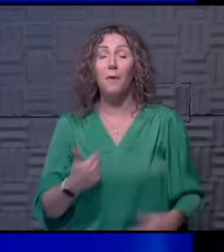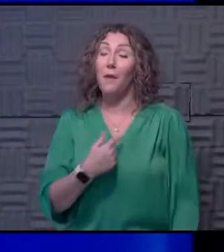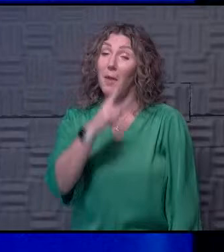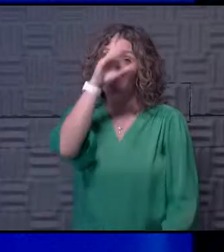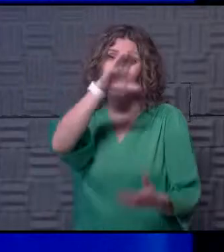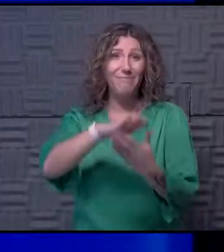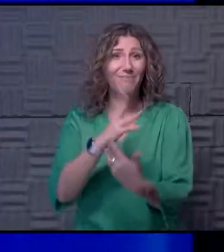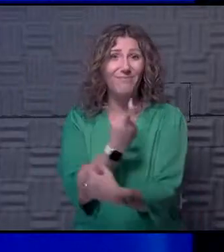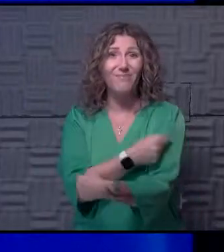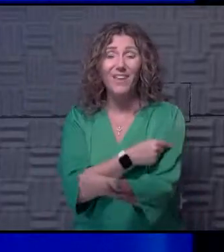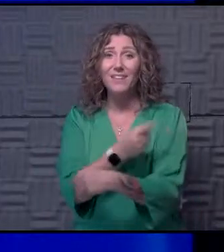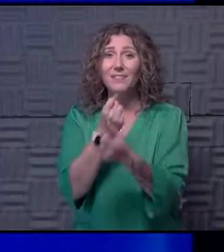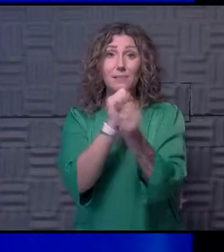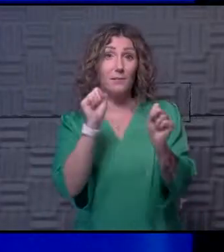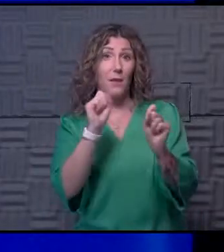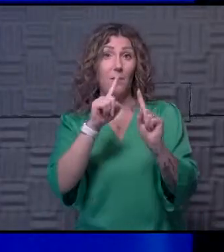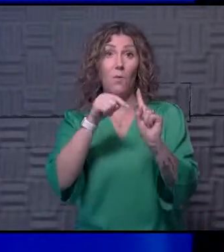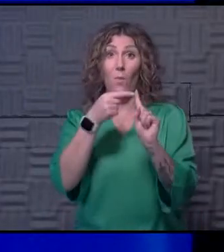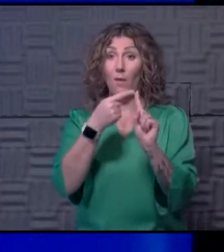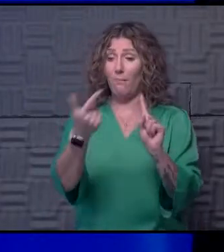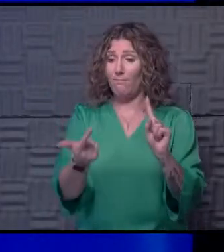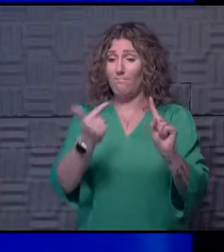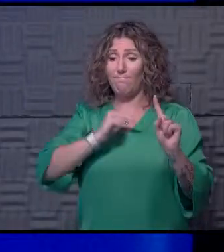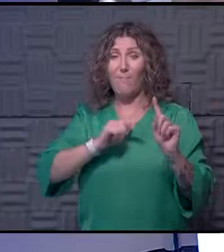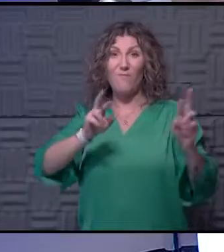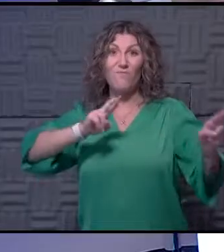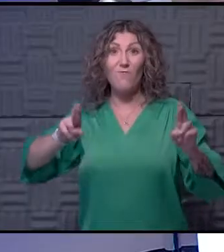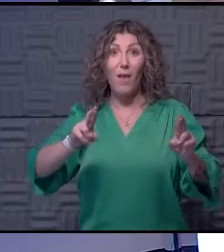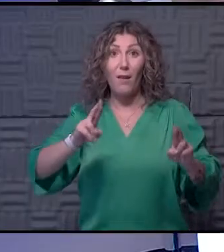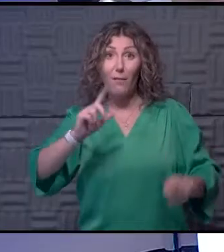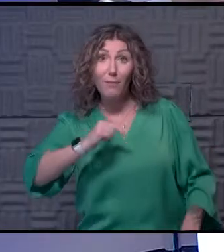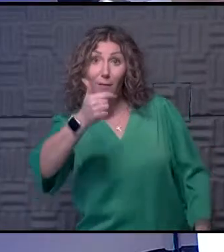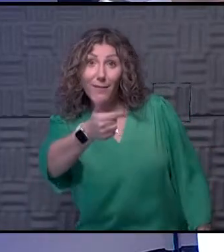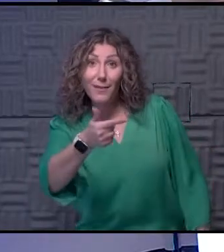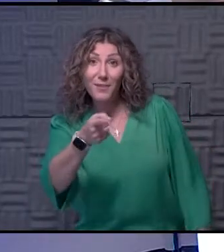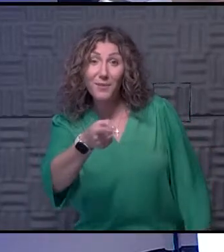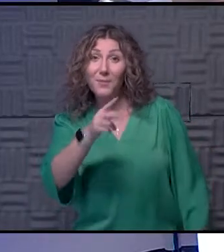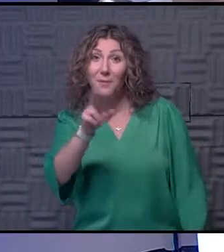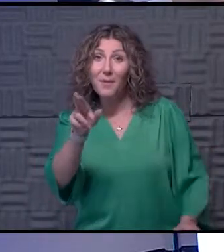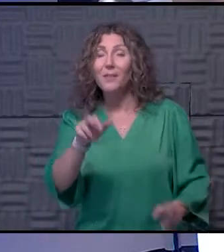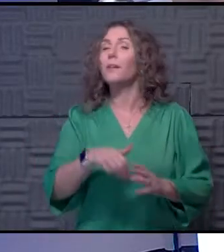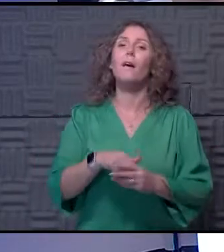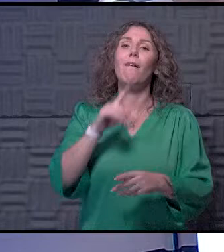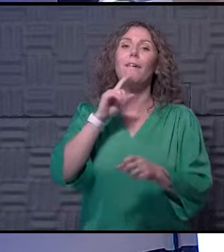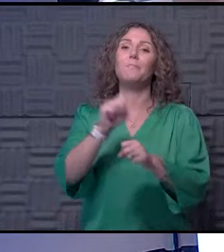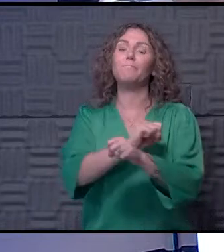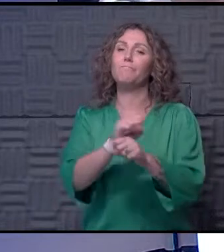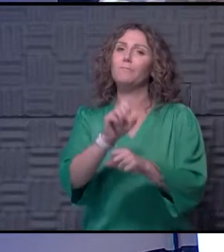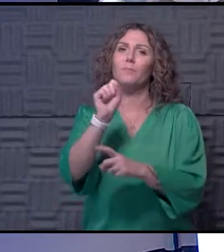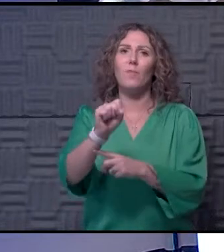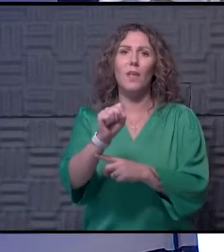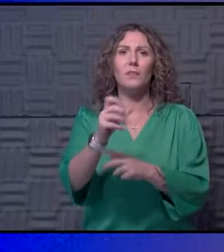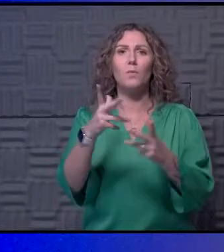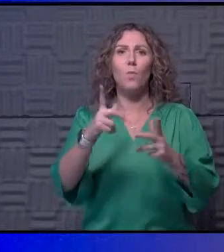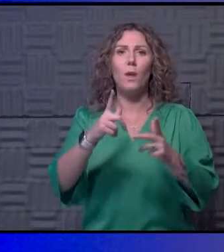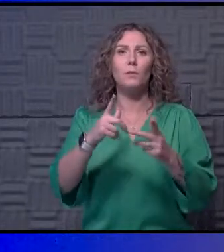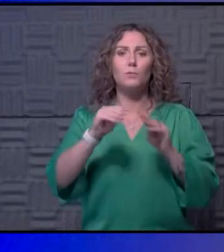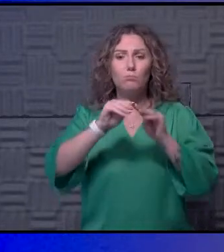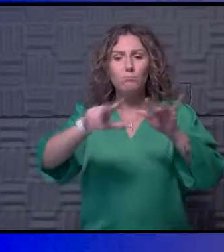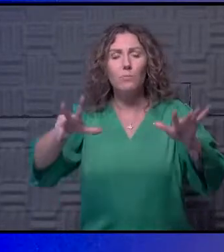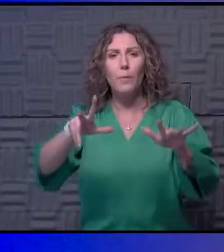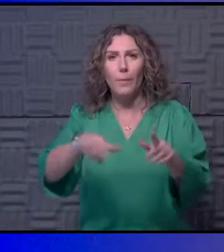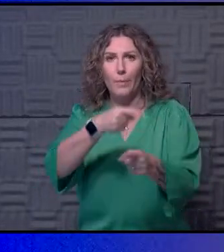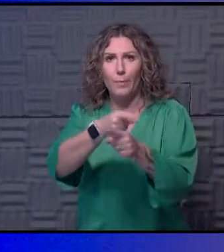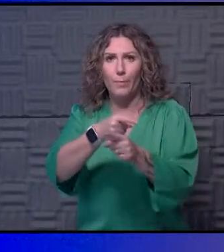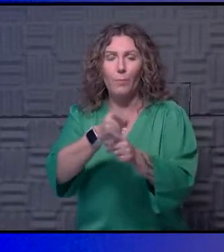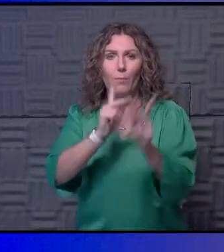safe. And when it's my turn, I'm ready to go, Hawk. How about you? Yeah, absolutely. You know, we want to make sure we get it out to the right people,